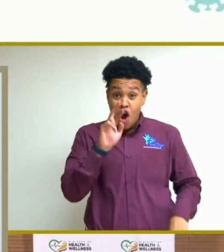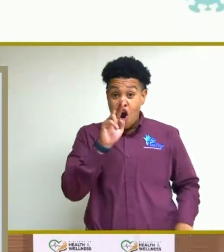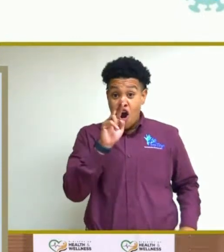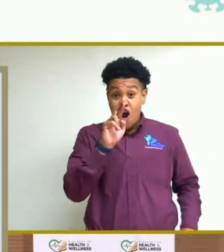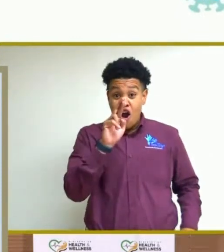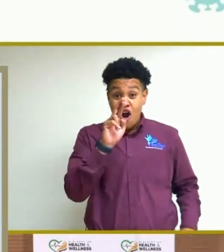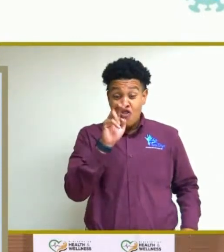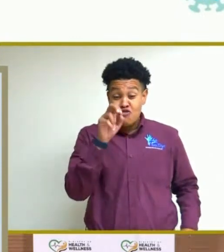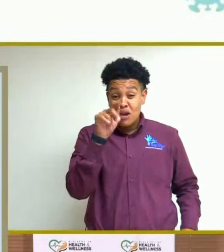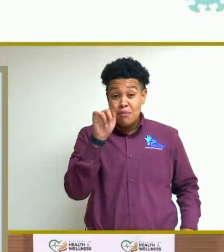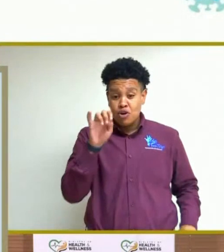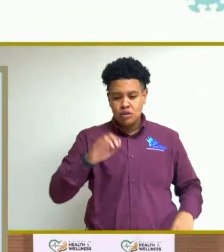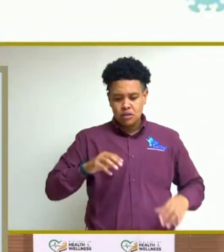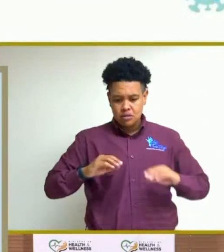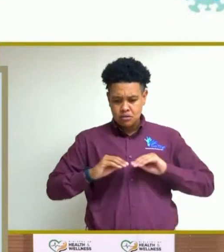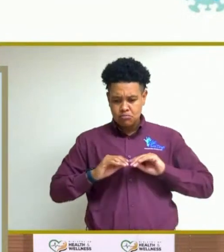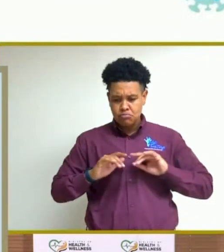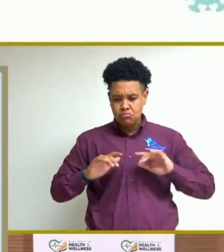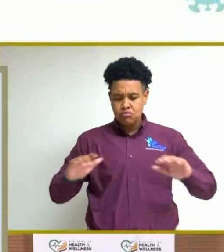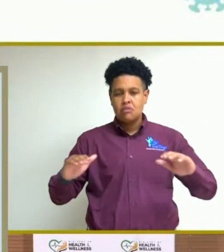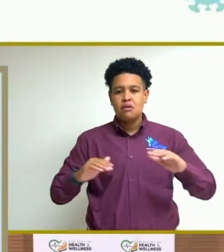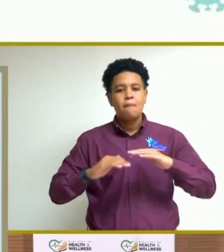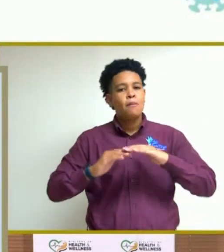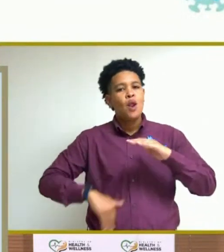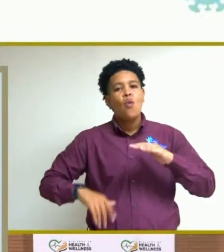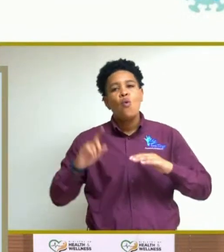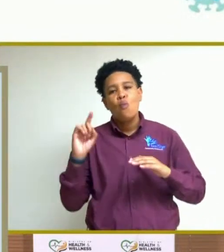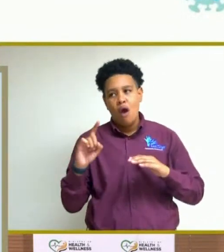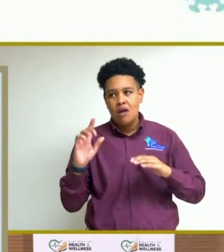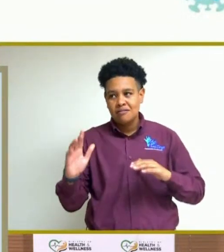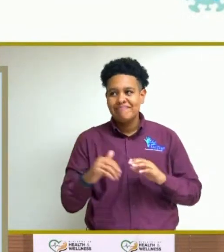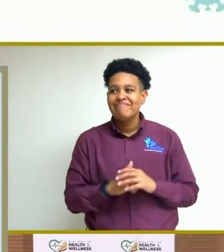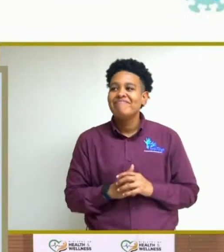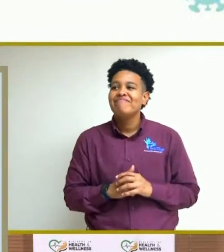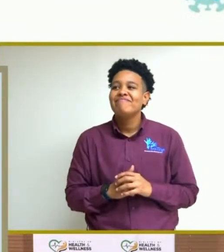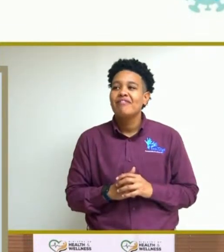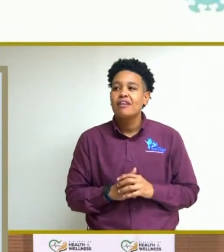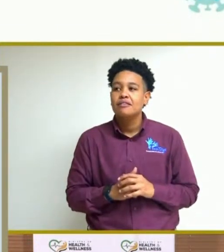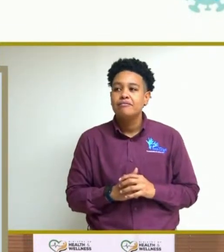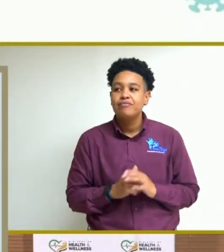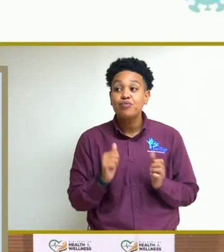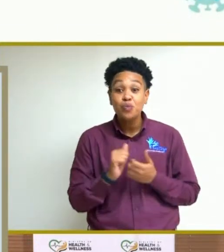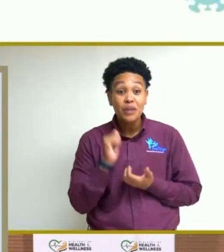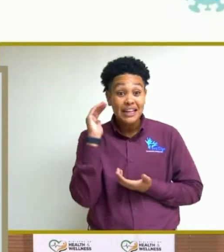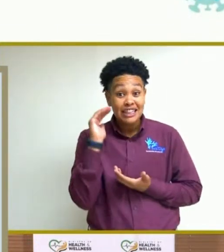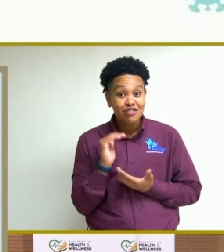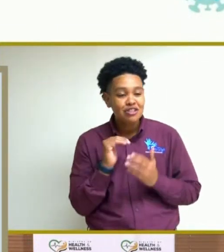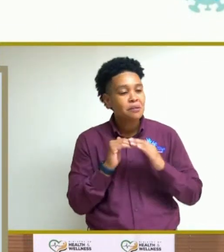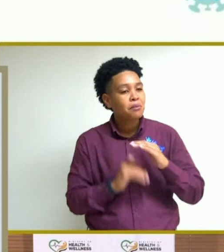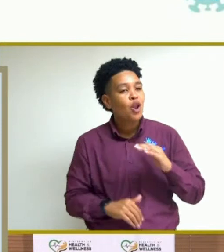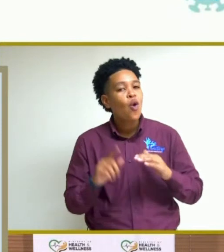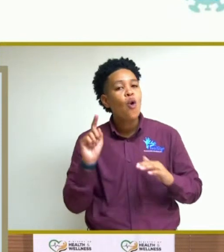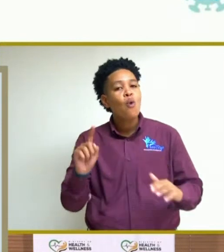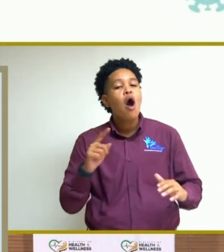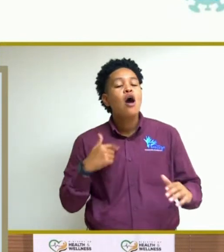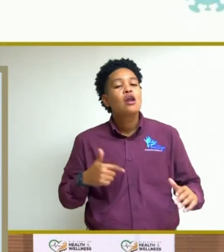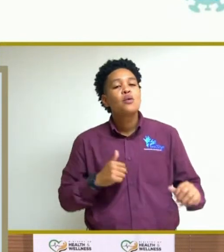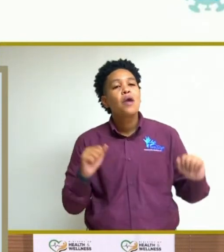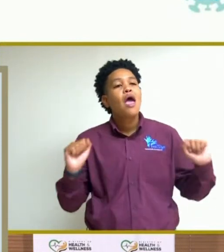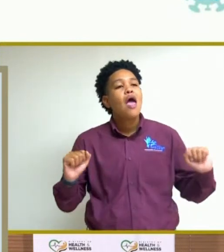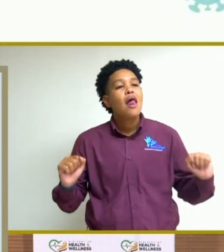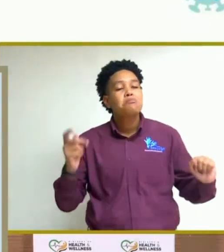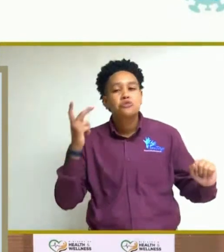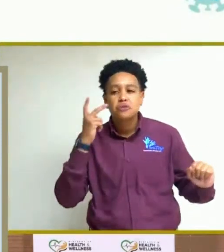going below the 1 level. Now, with that decrease in the reproductive rate, we were able